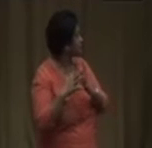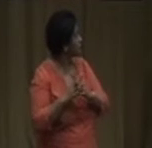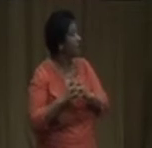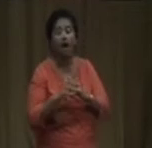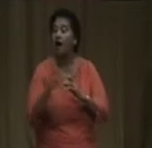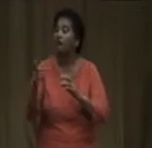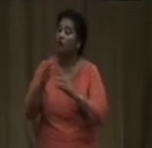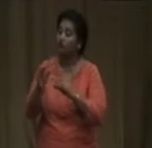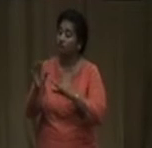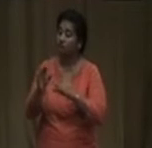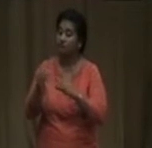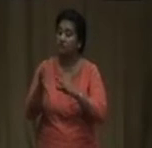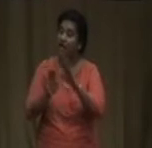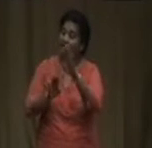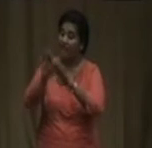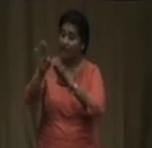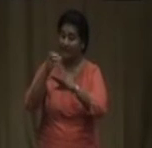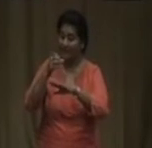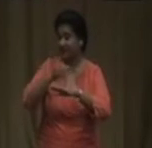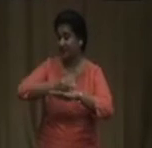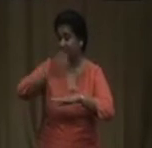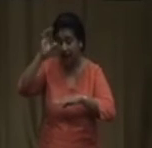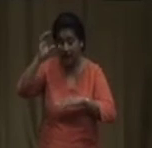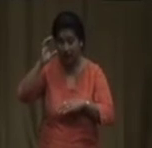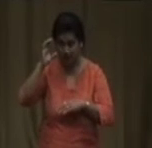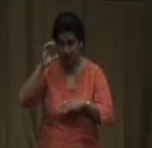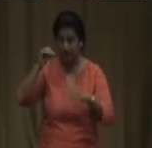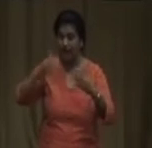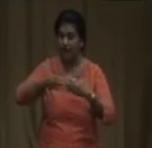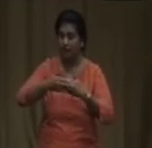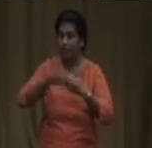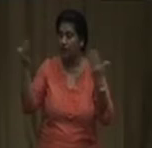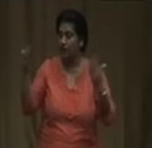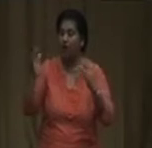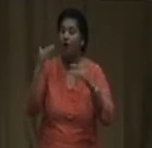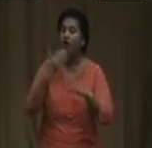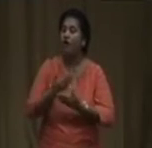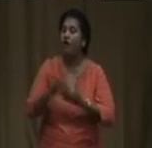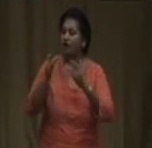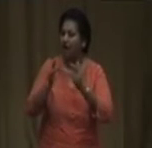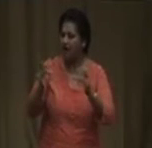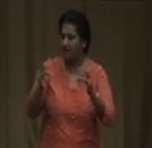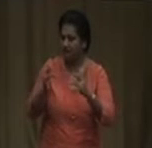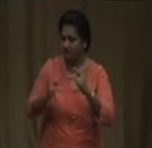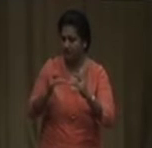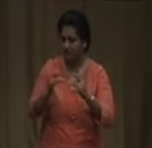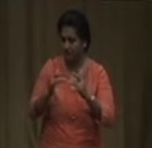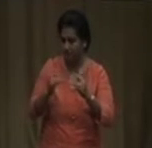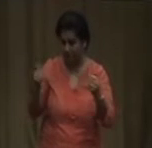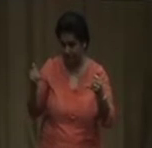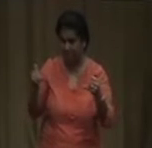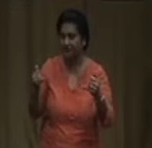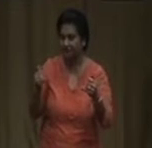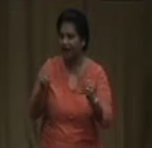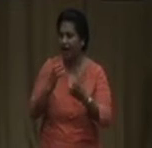doing is they are assembling a massive open online courses targeting what is in the US